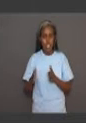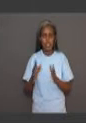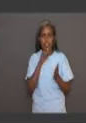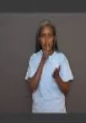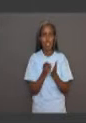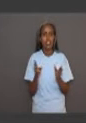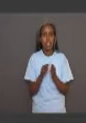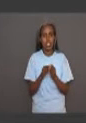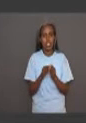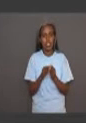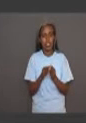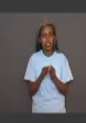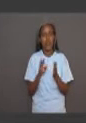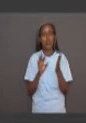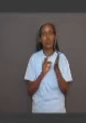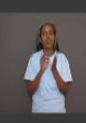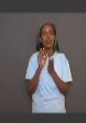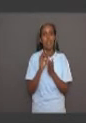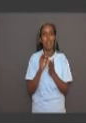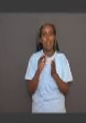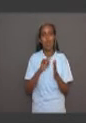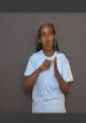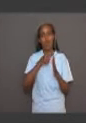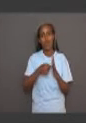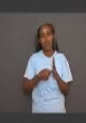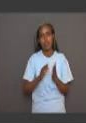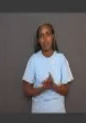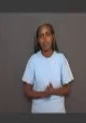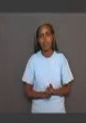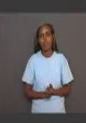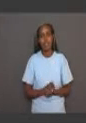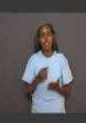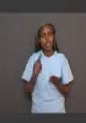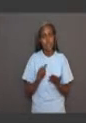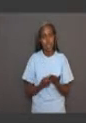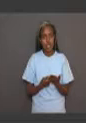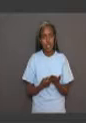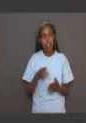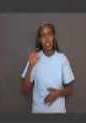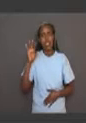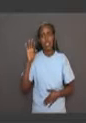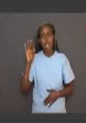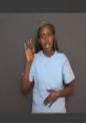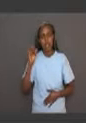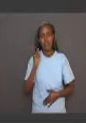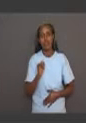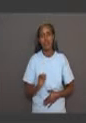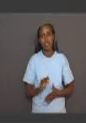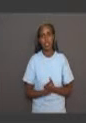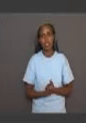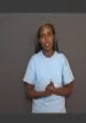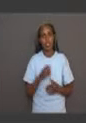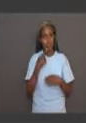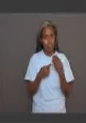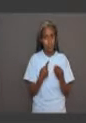dataset into numerical order. There are 9 integers,